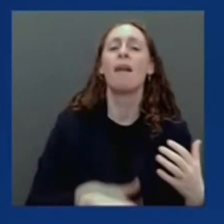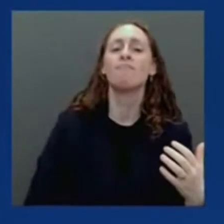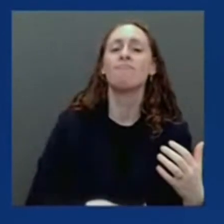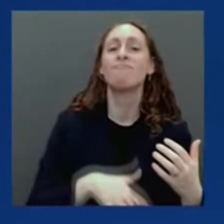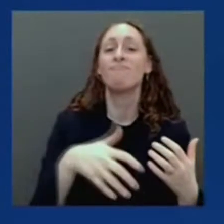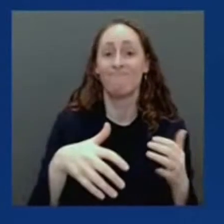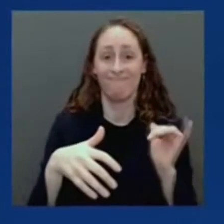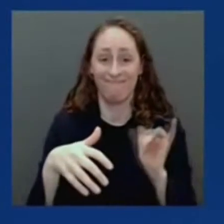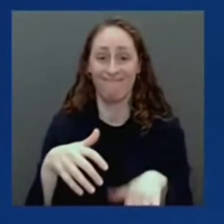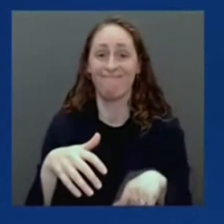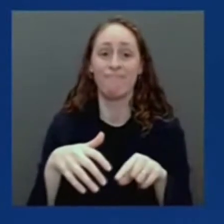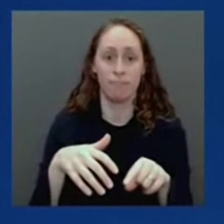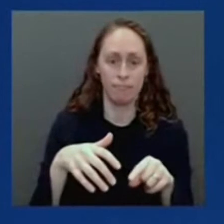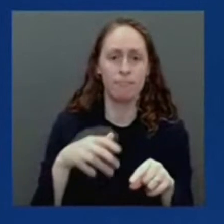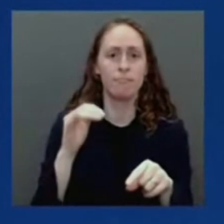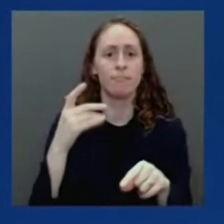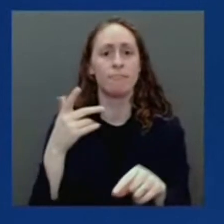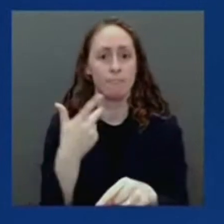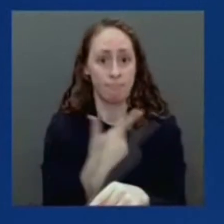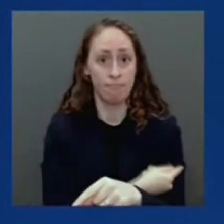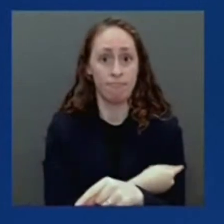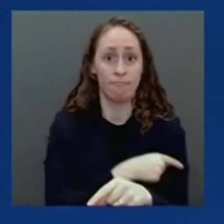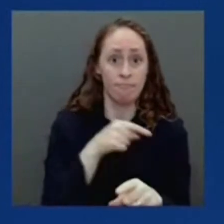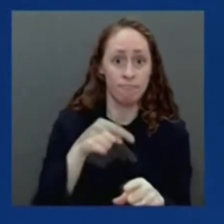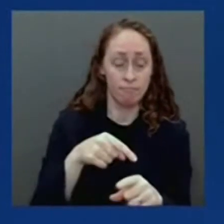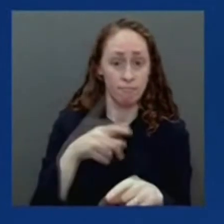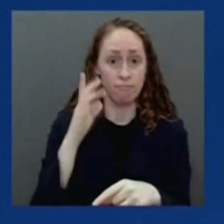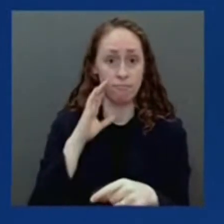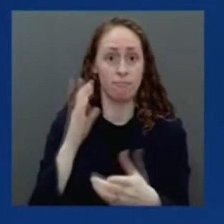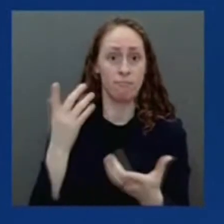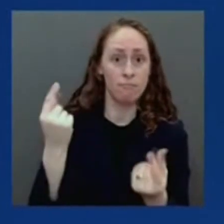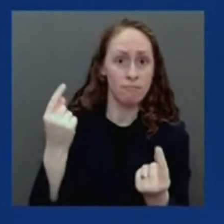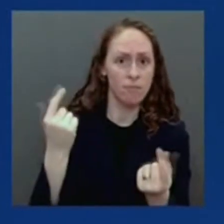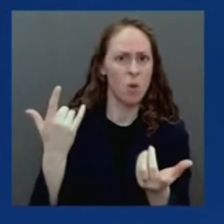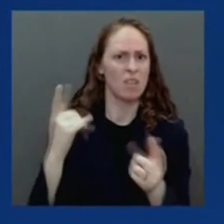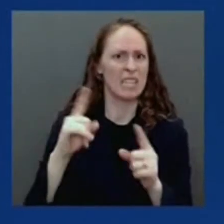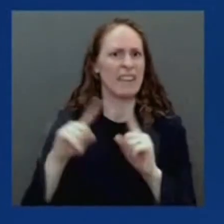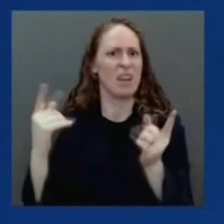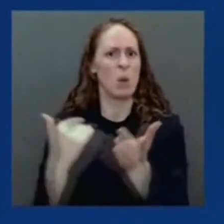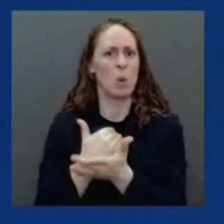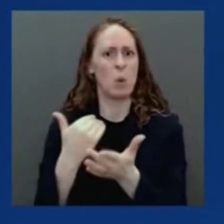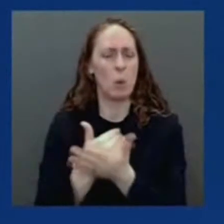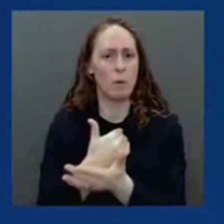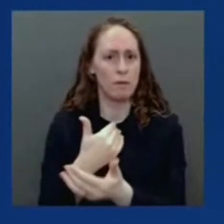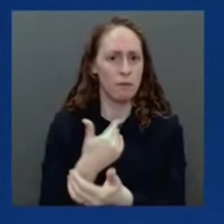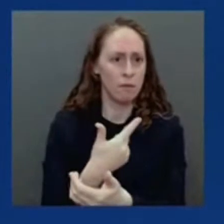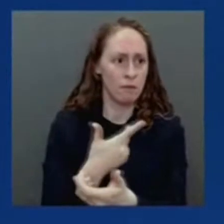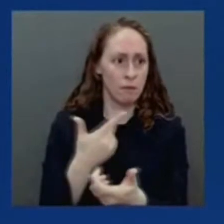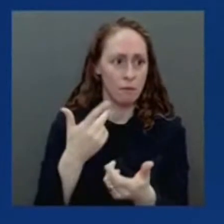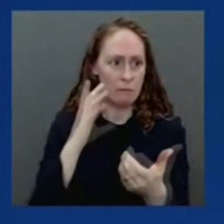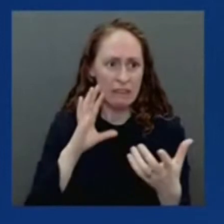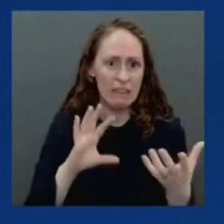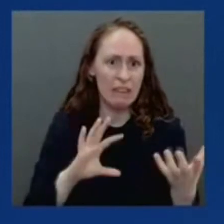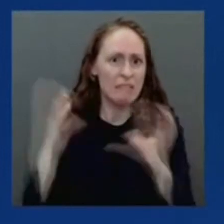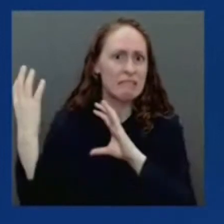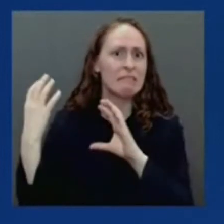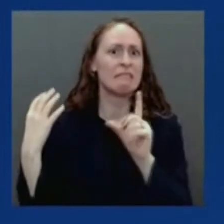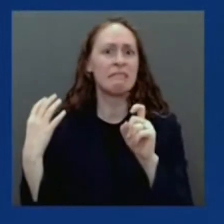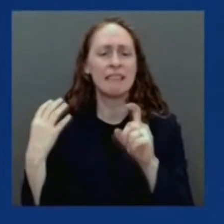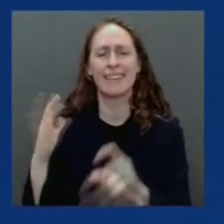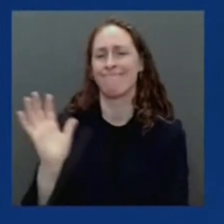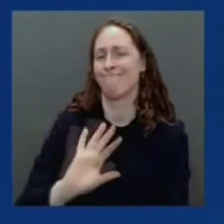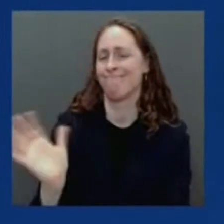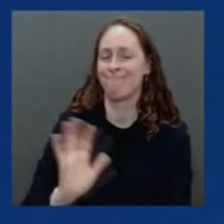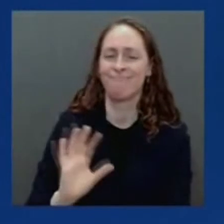affected by vaccination in people who undergo in vitro fertilization. Next slide. So what's our